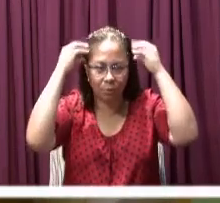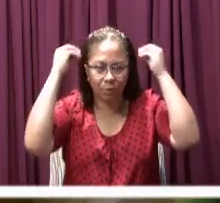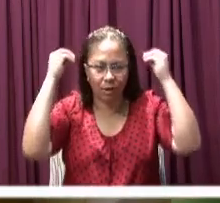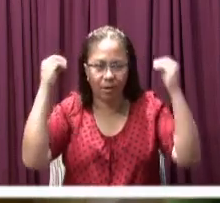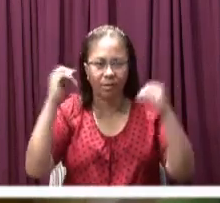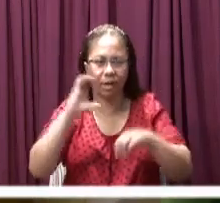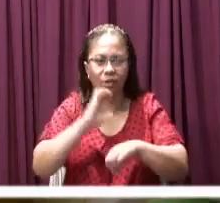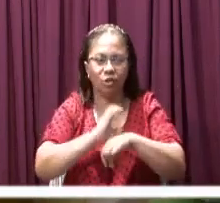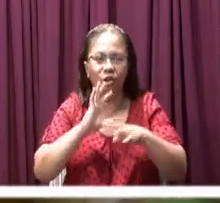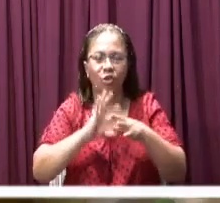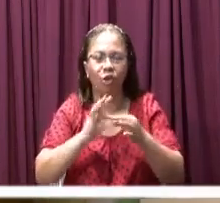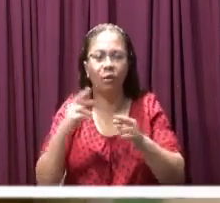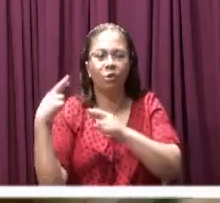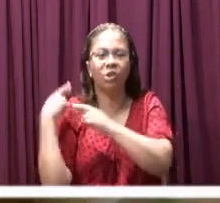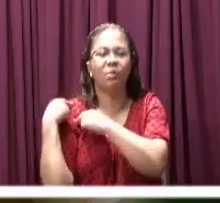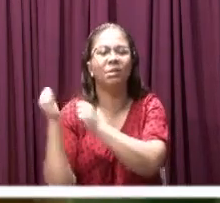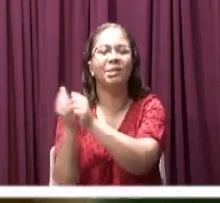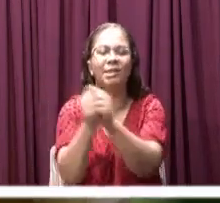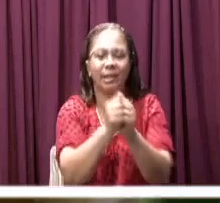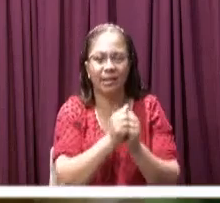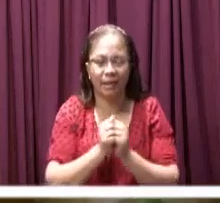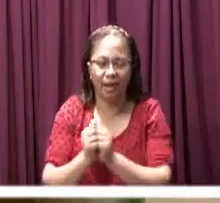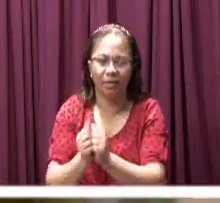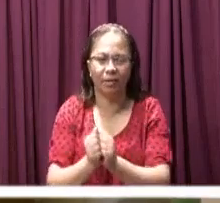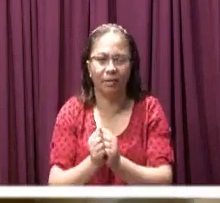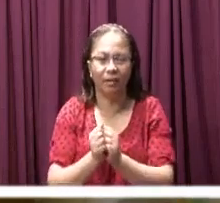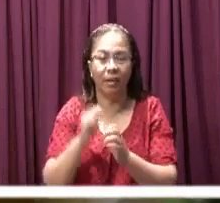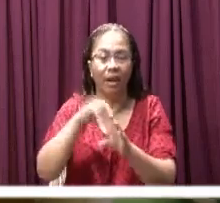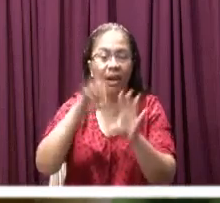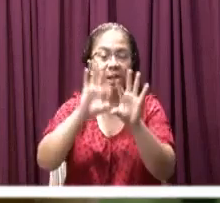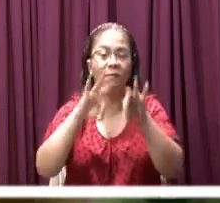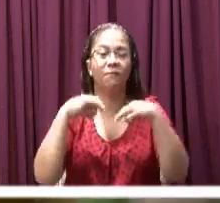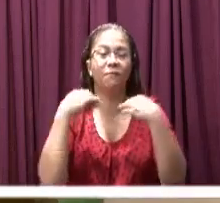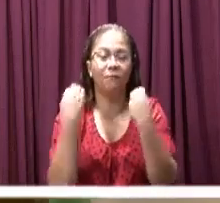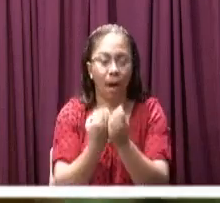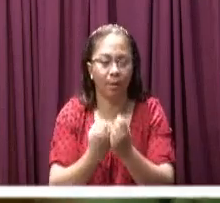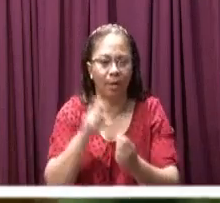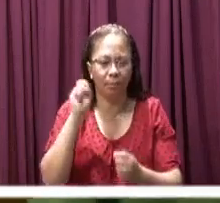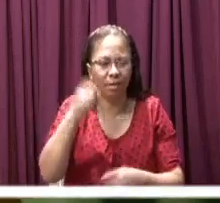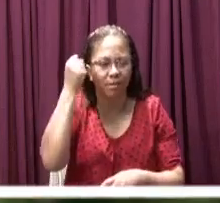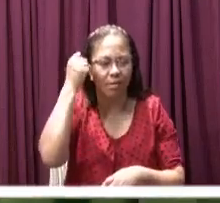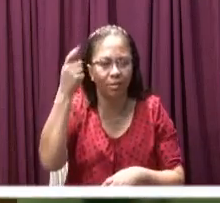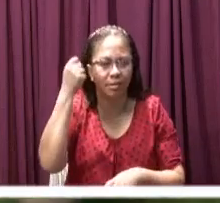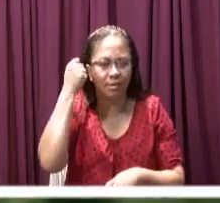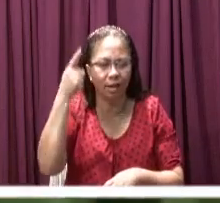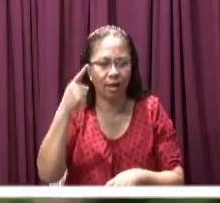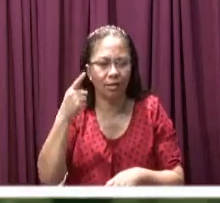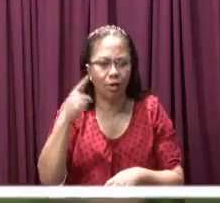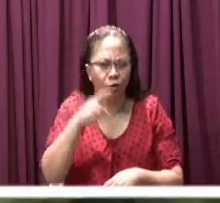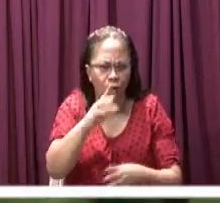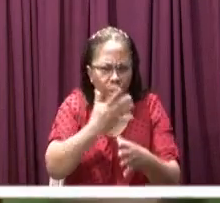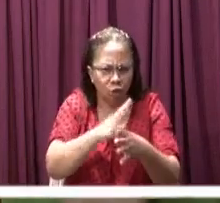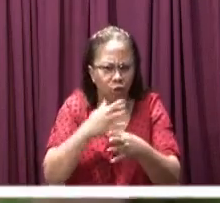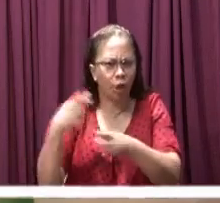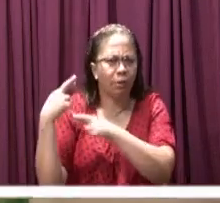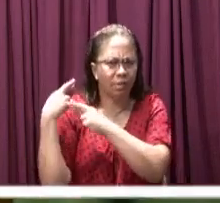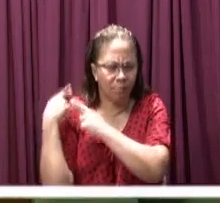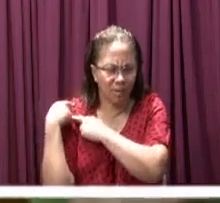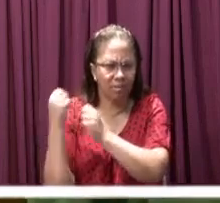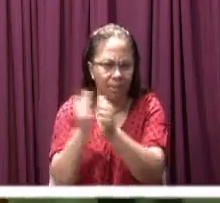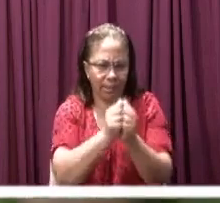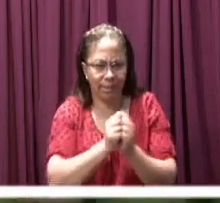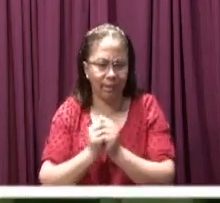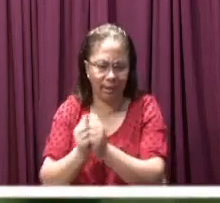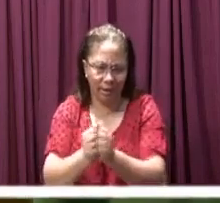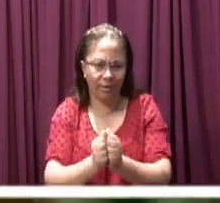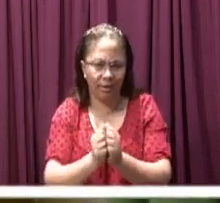of co-responsibility. It is in your family that you have to understand that you share the responsibility for the mission, and